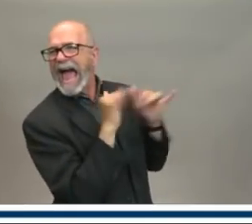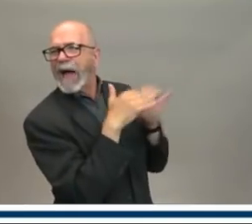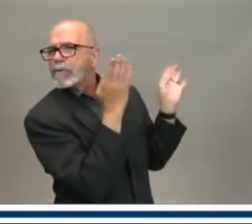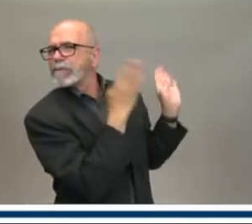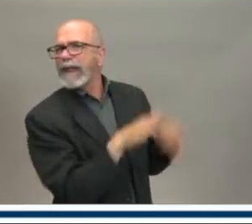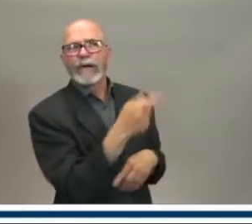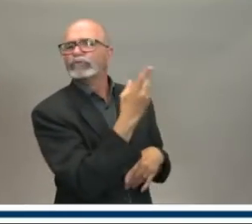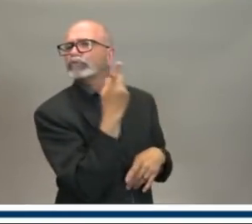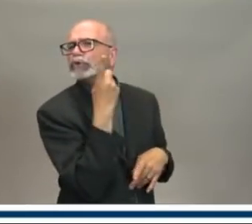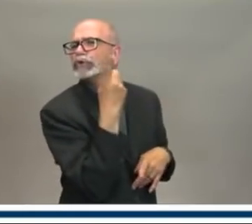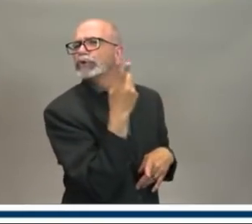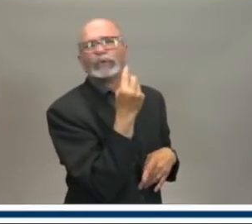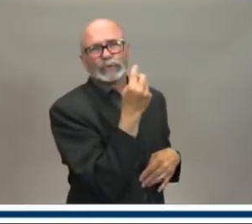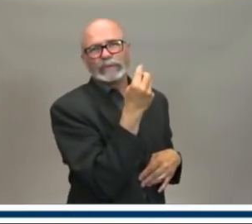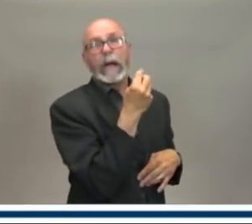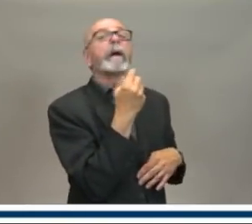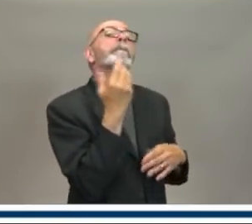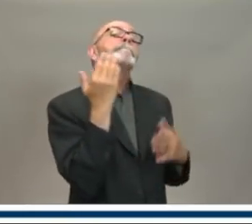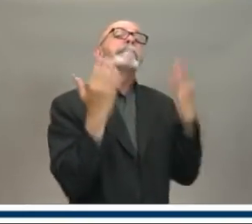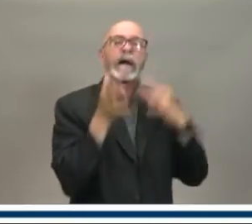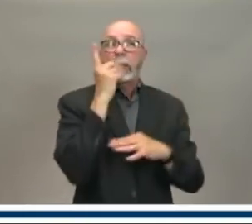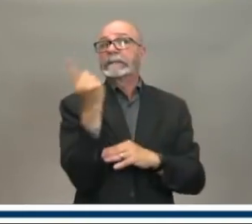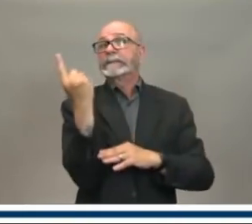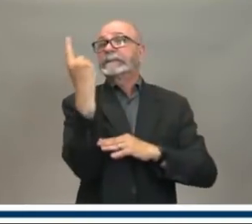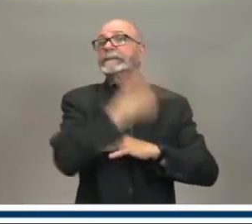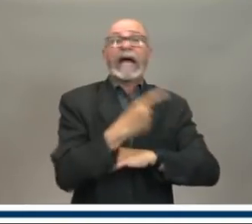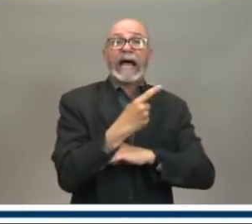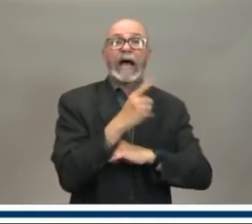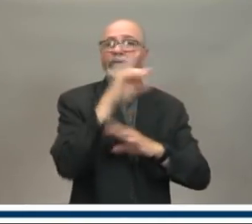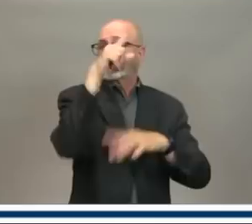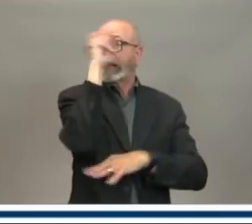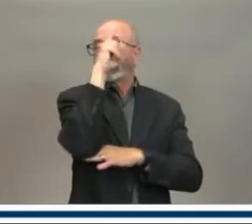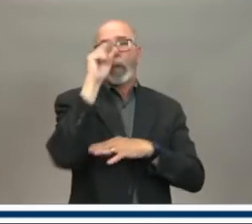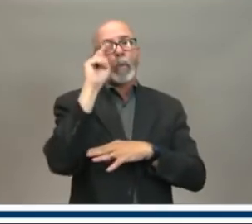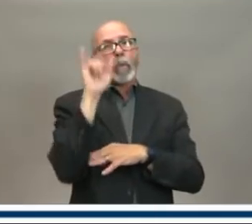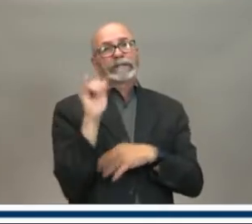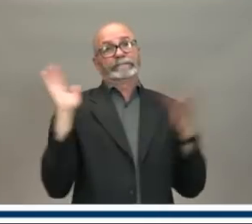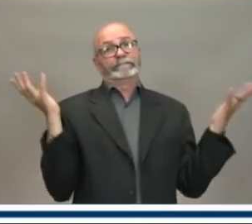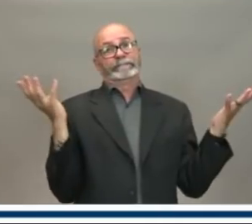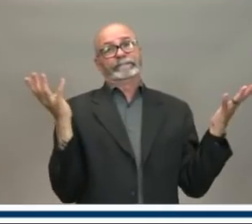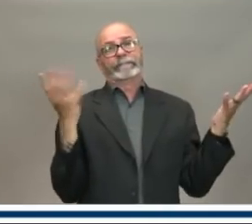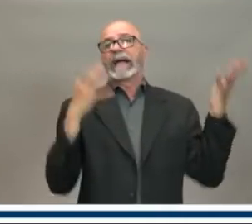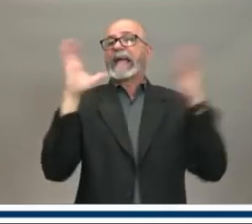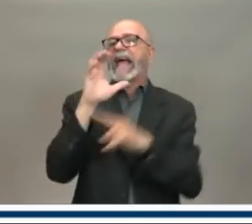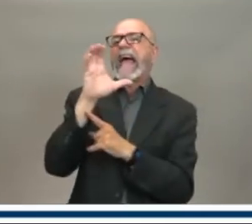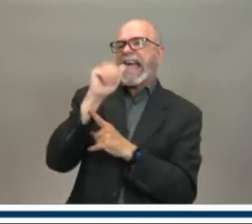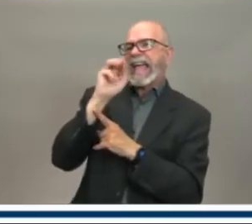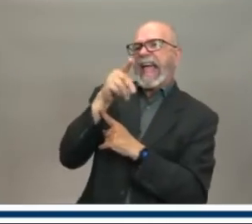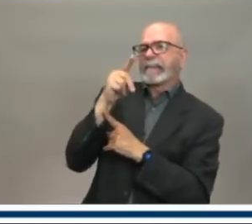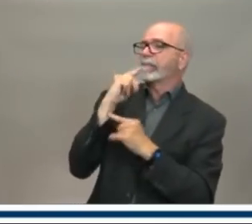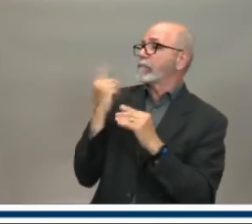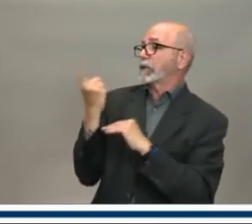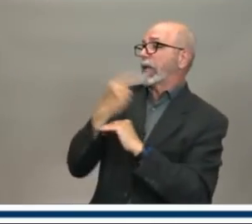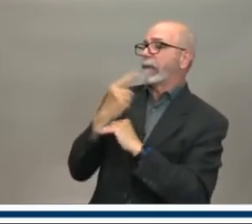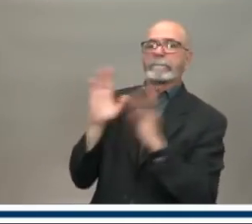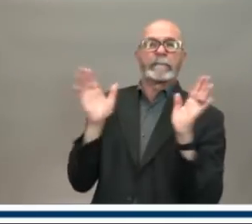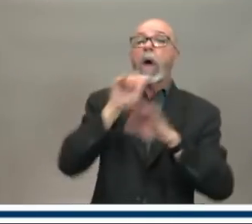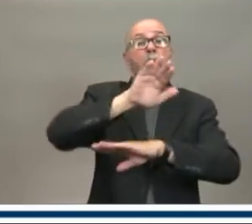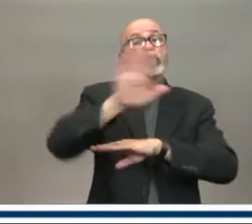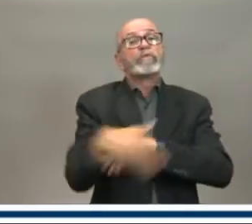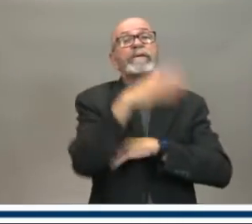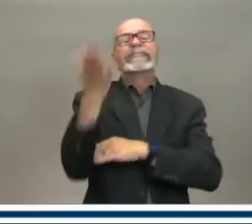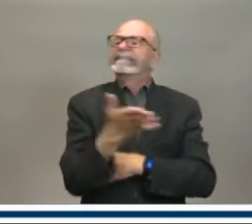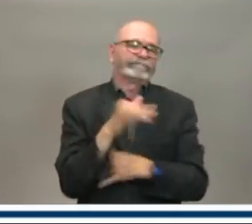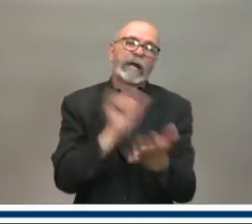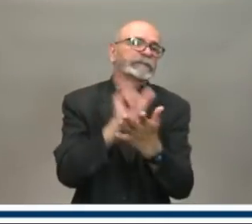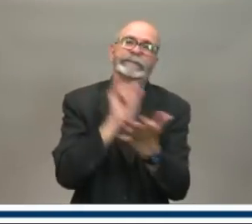sure that we can do summer, day summer camps in a modified way. We still haven't made any final